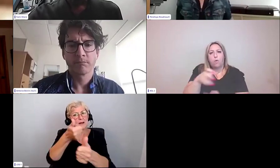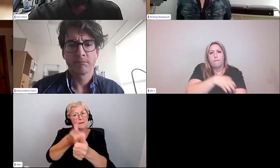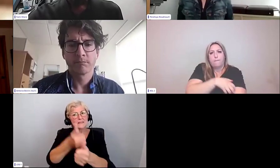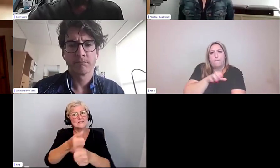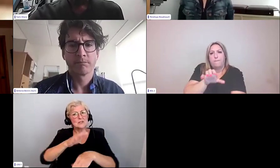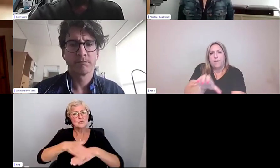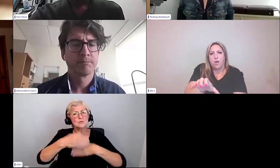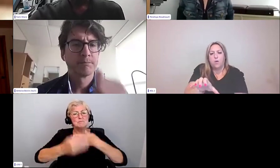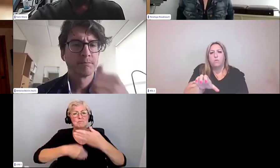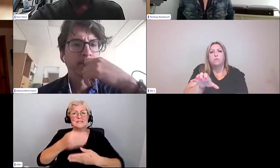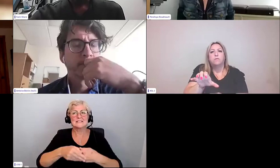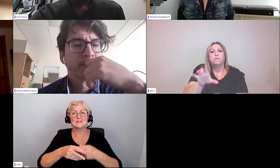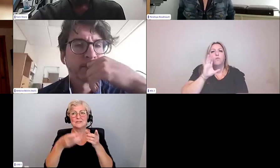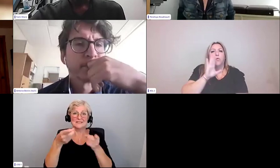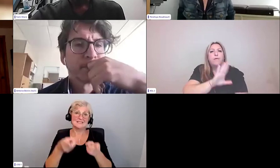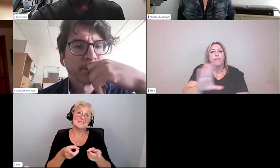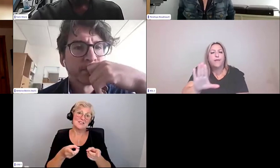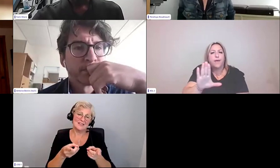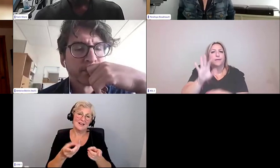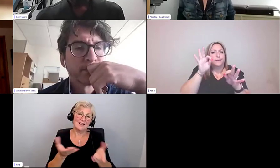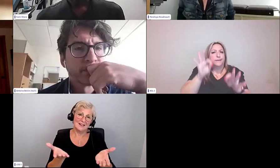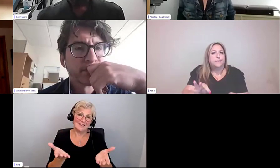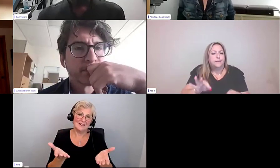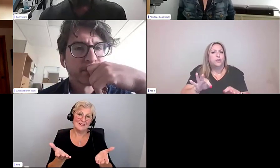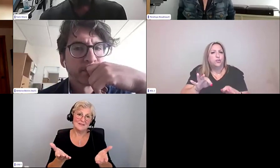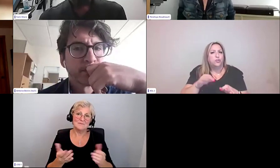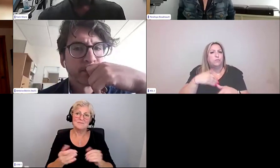power within the decision-making process.